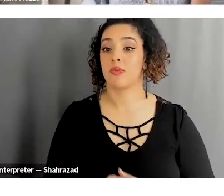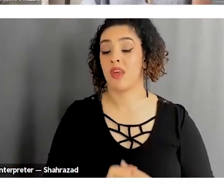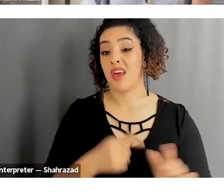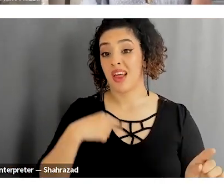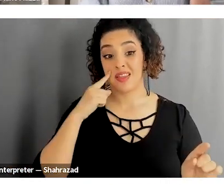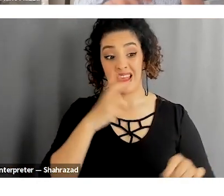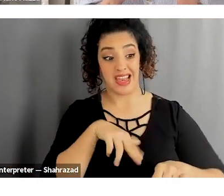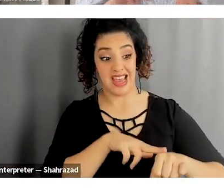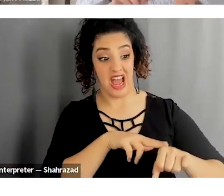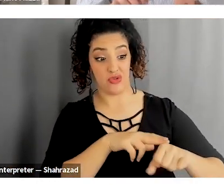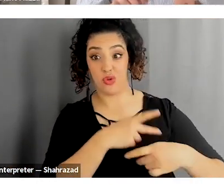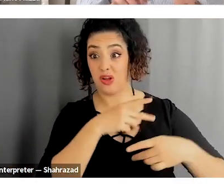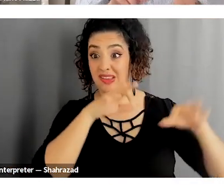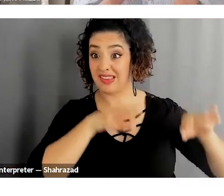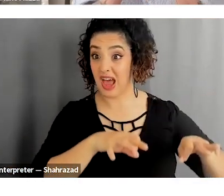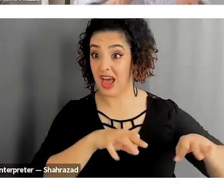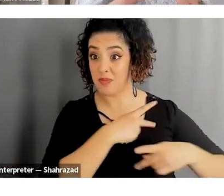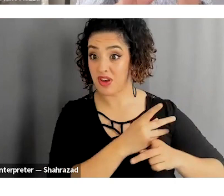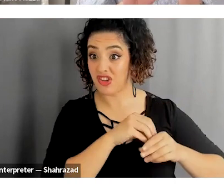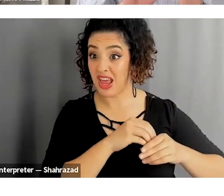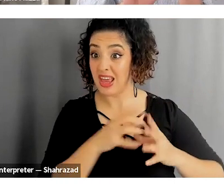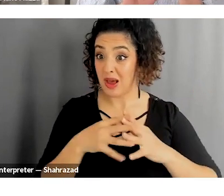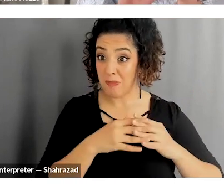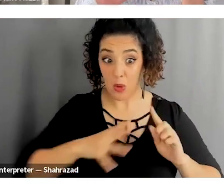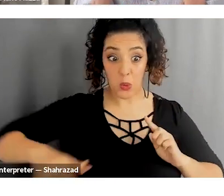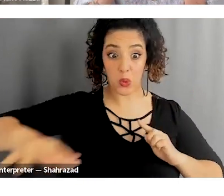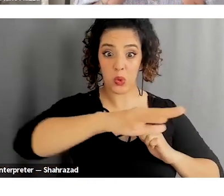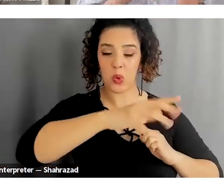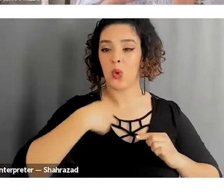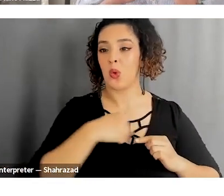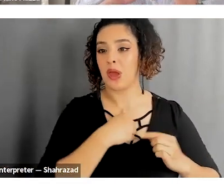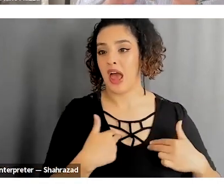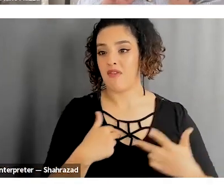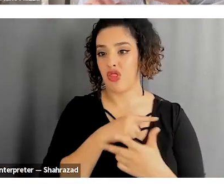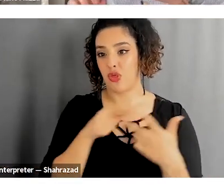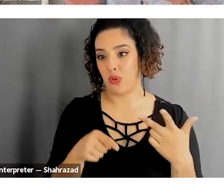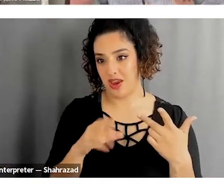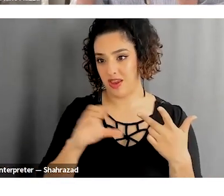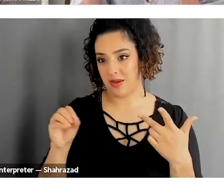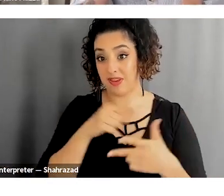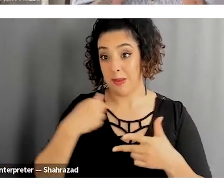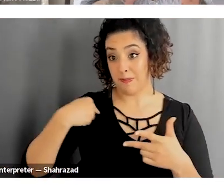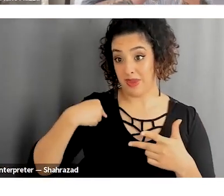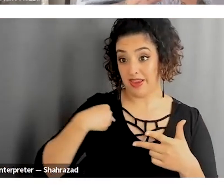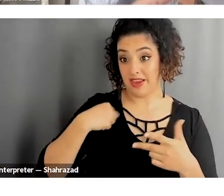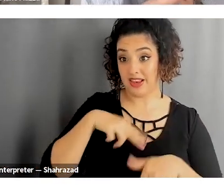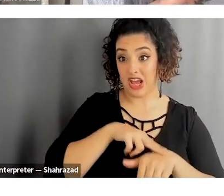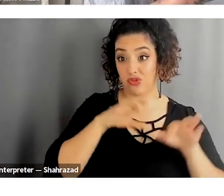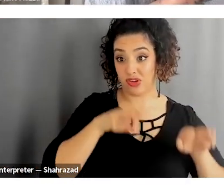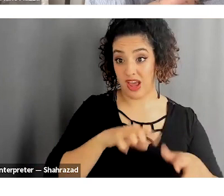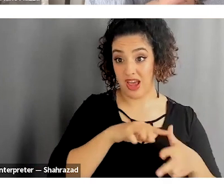there's 3 of us. So it's me, Green Matters Natural Dye Company, we're both on the East Coast, and